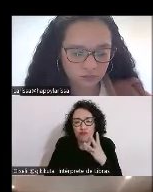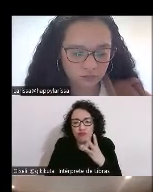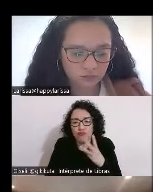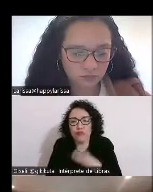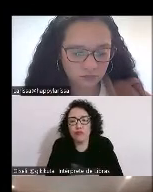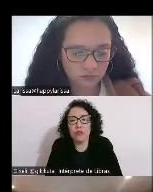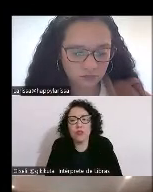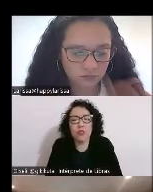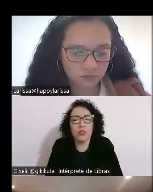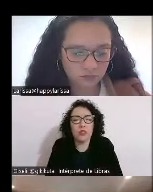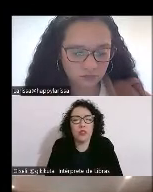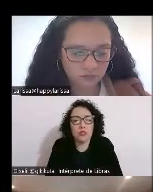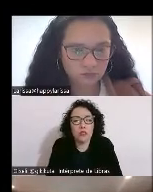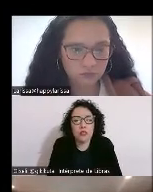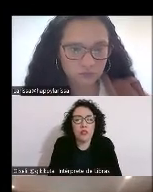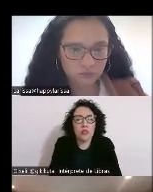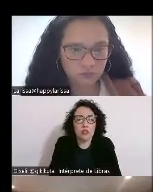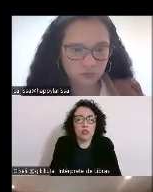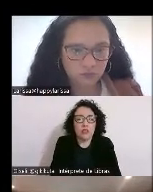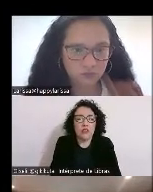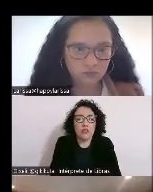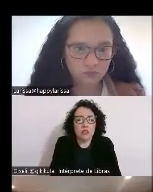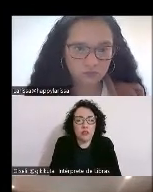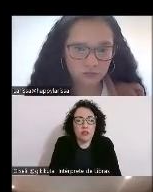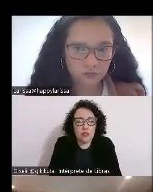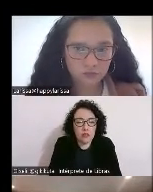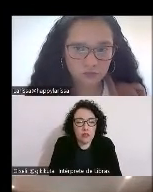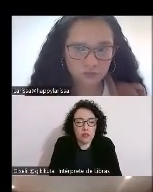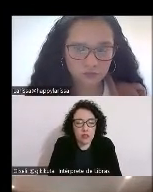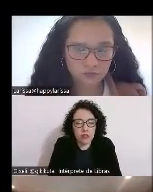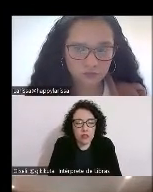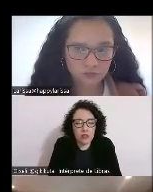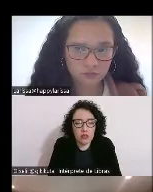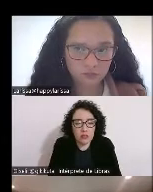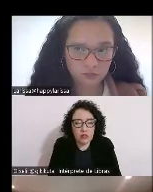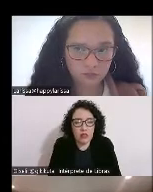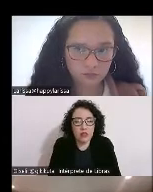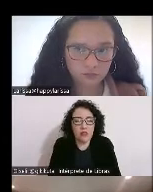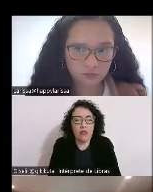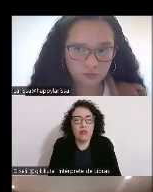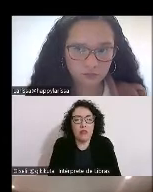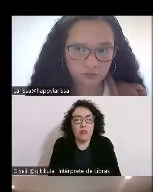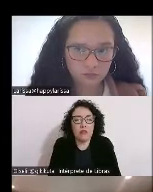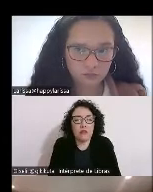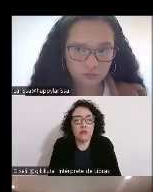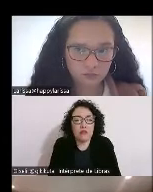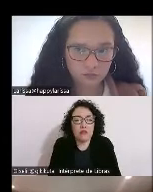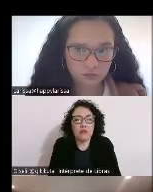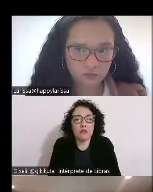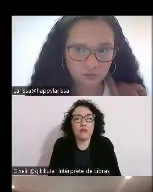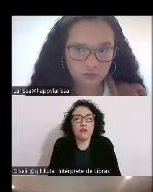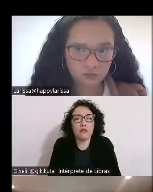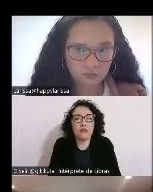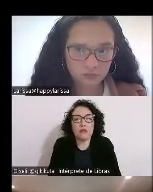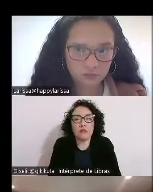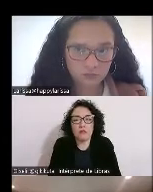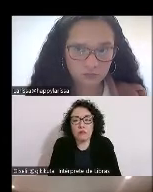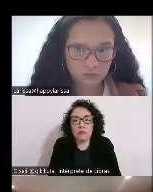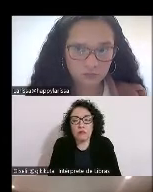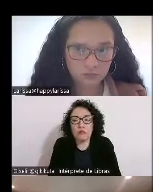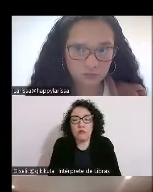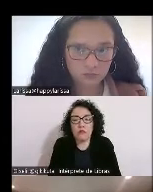about the three types of behaviors that cause young people to display